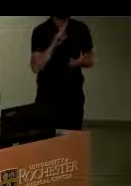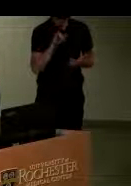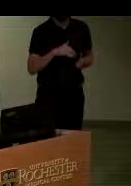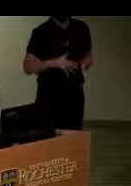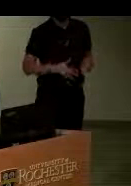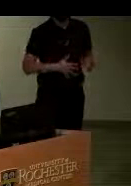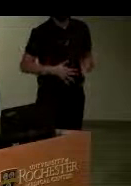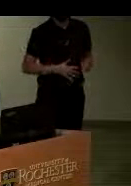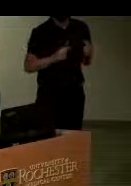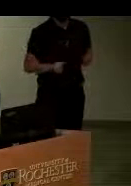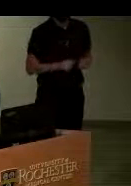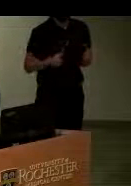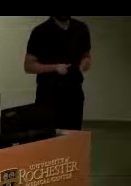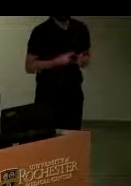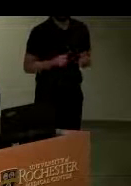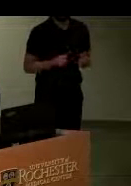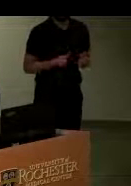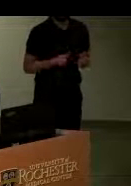pain.